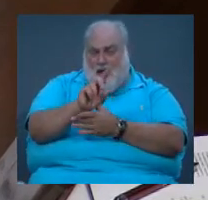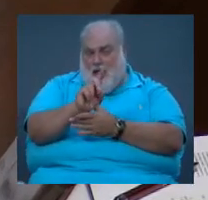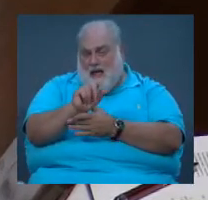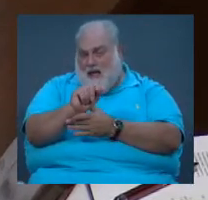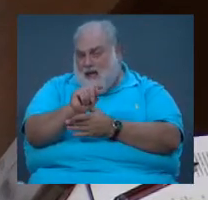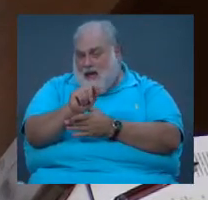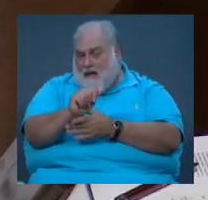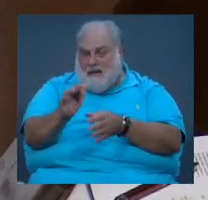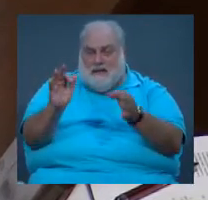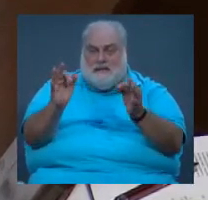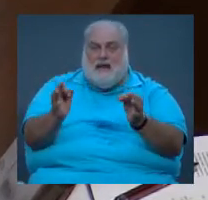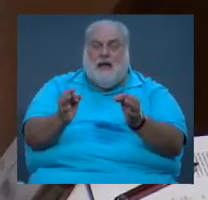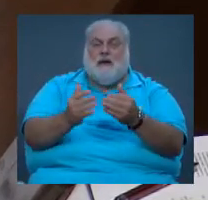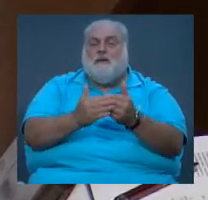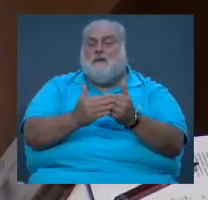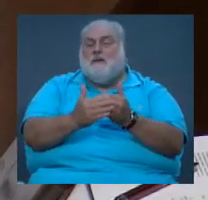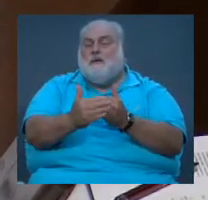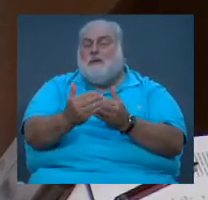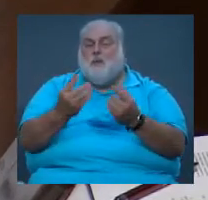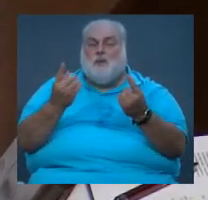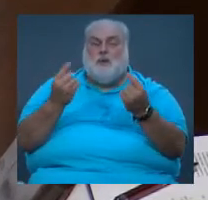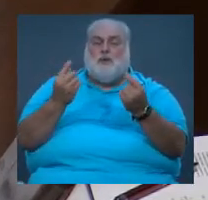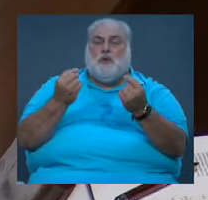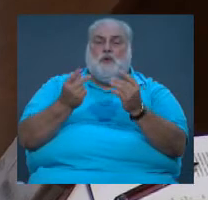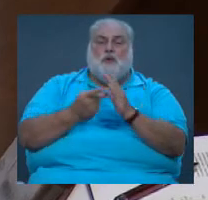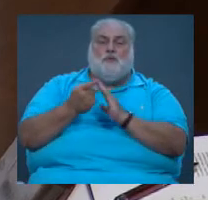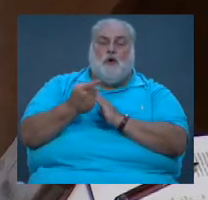shape what type of